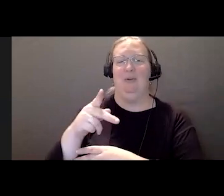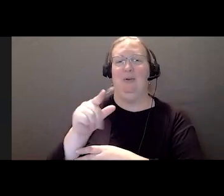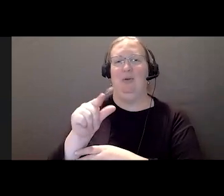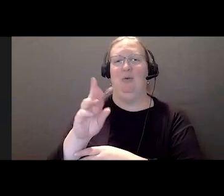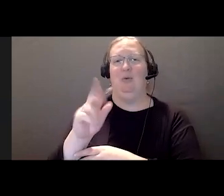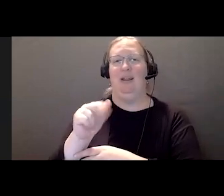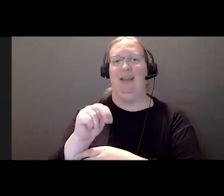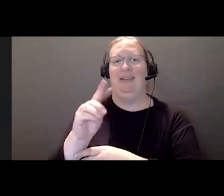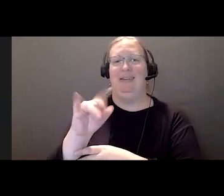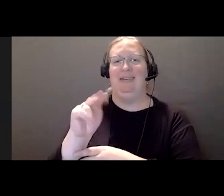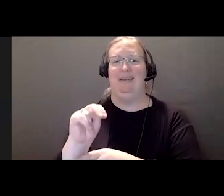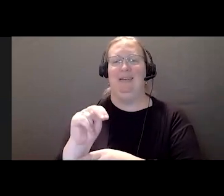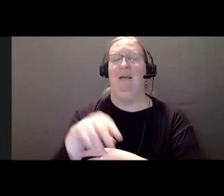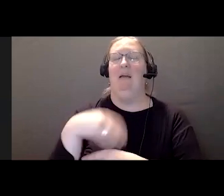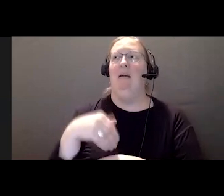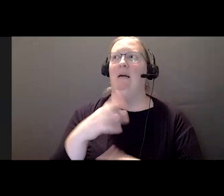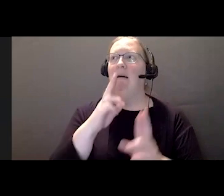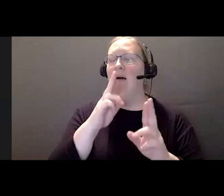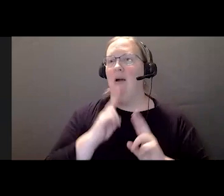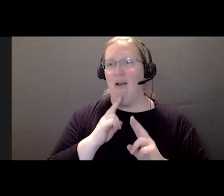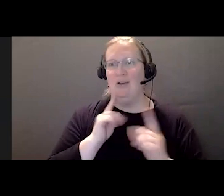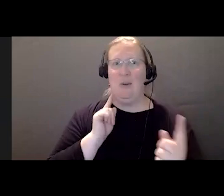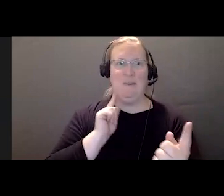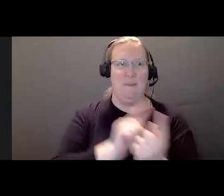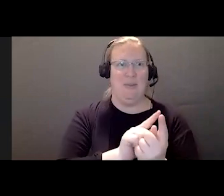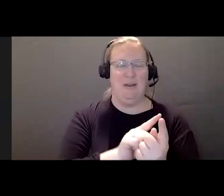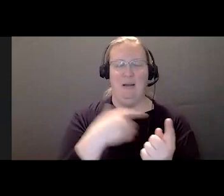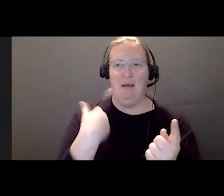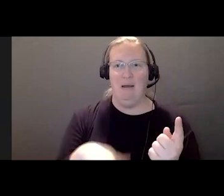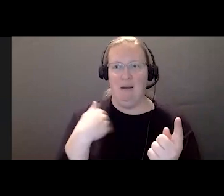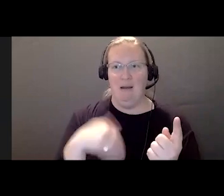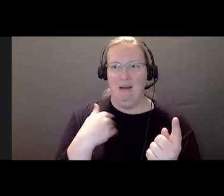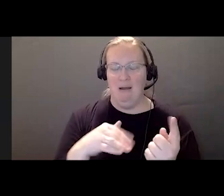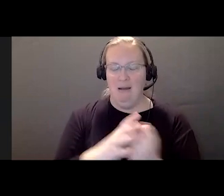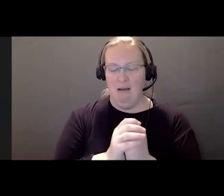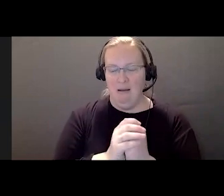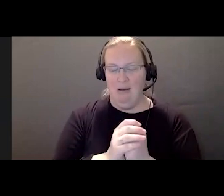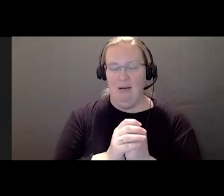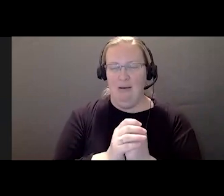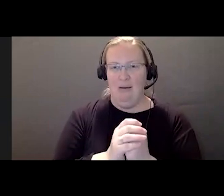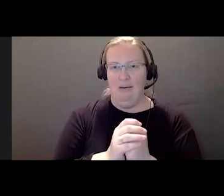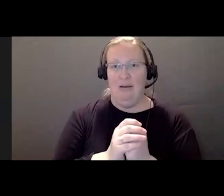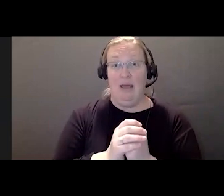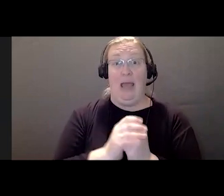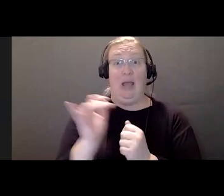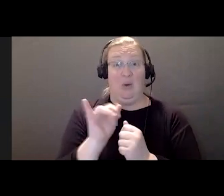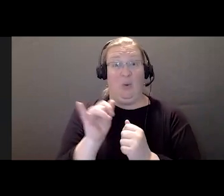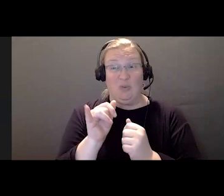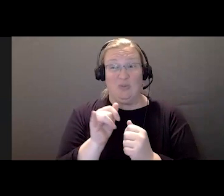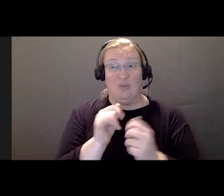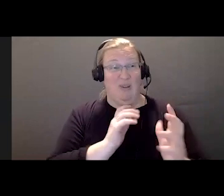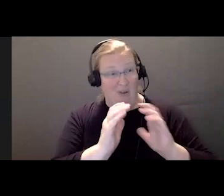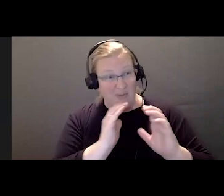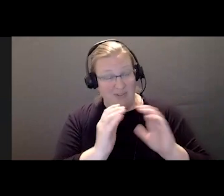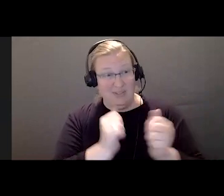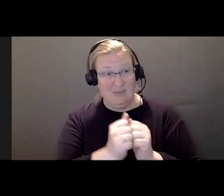privilege it was to meet her in person and also have the chance to speak with her.